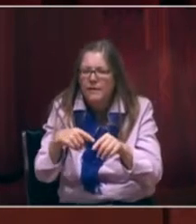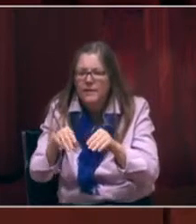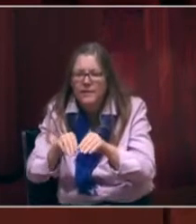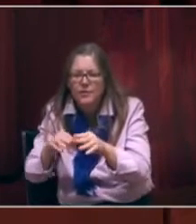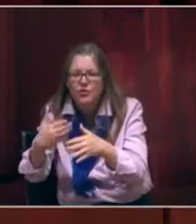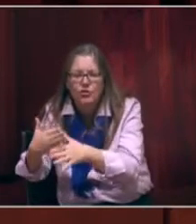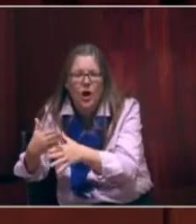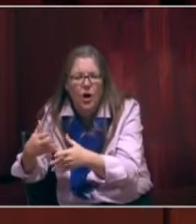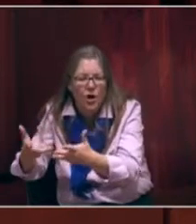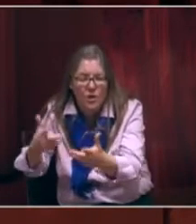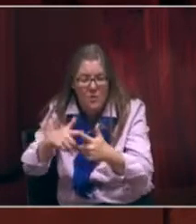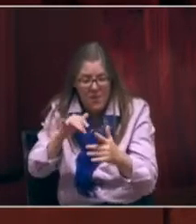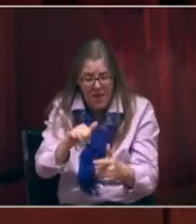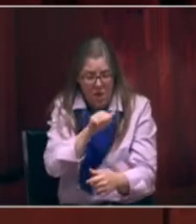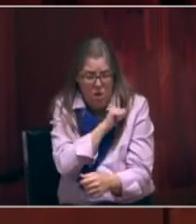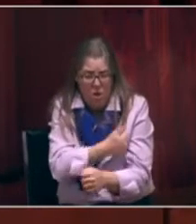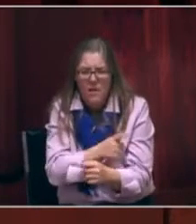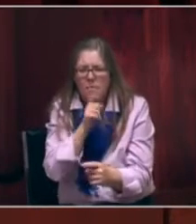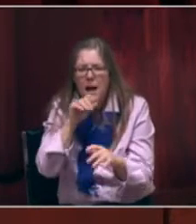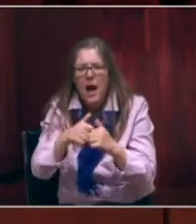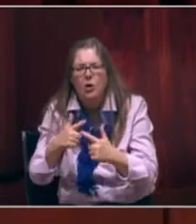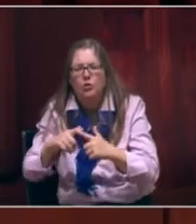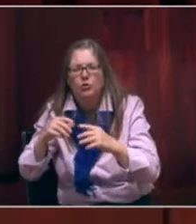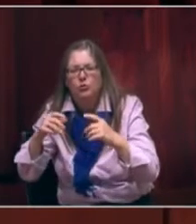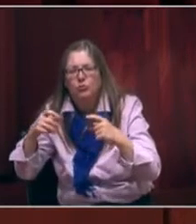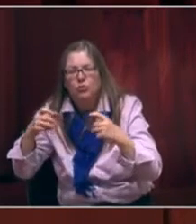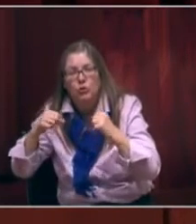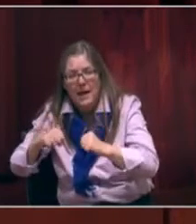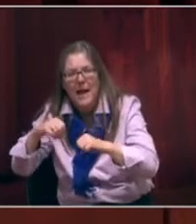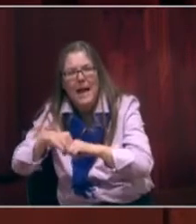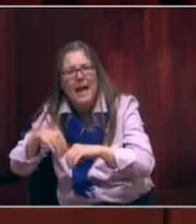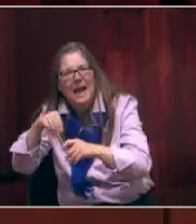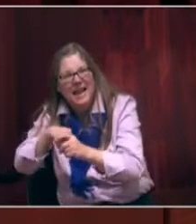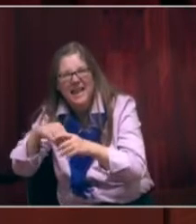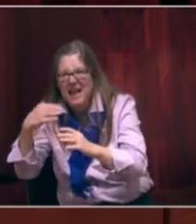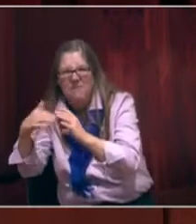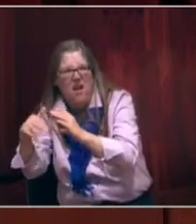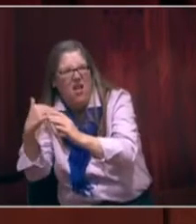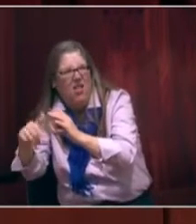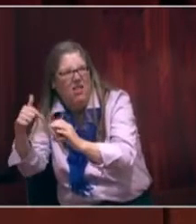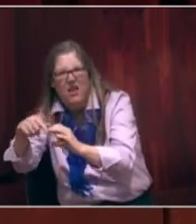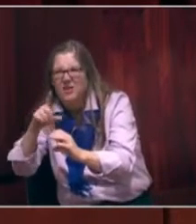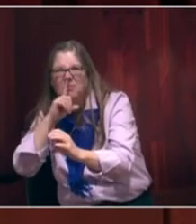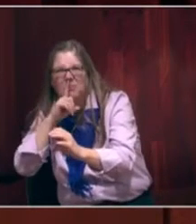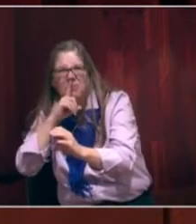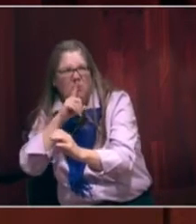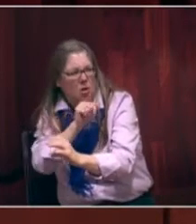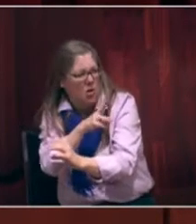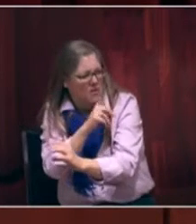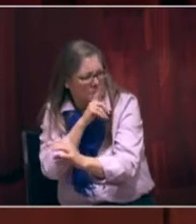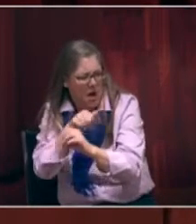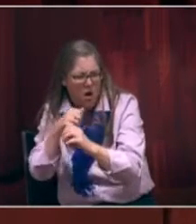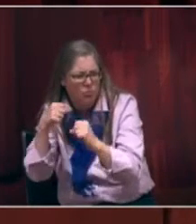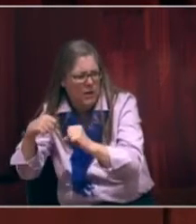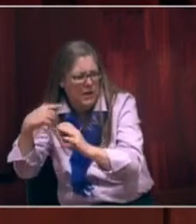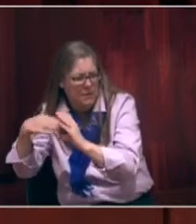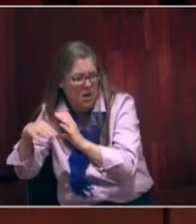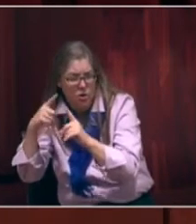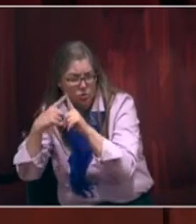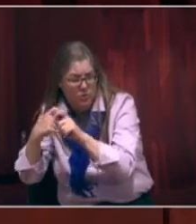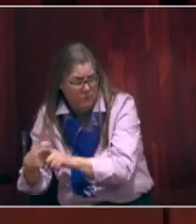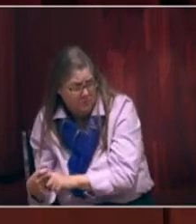specified authority could be silent on how to protect it in the electronic environment. So when those laws are silent, we recognize